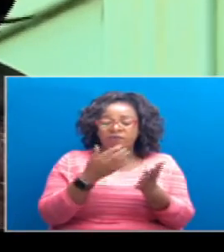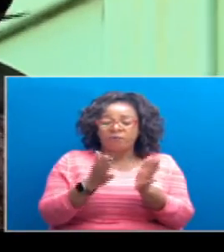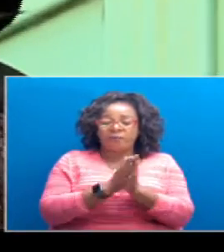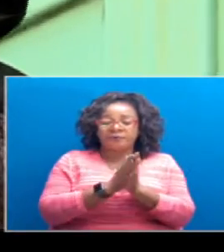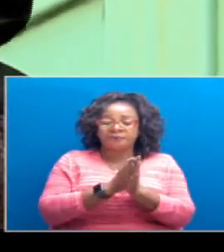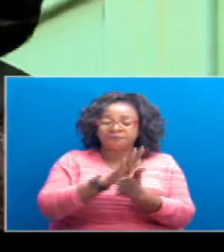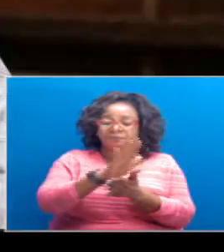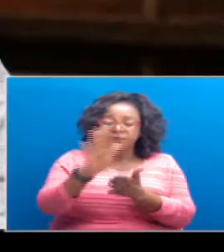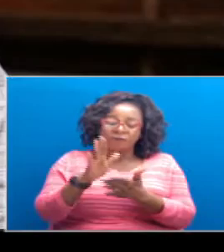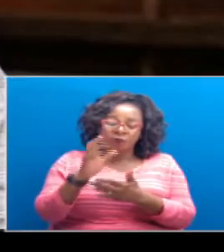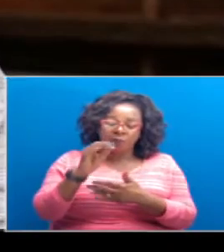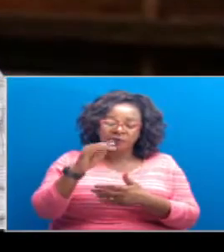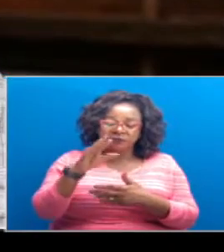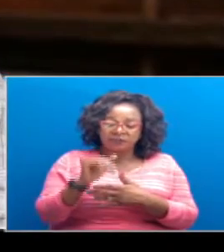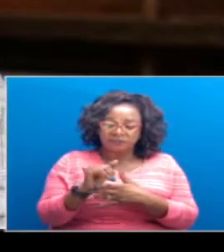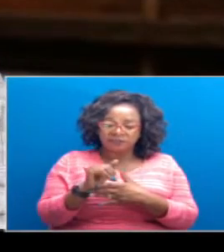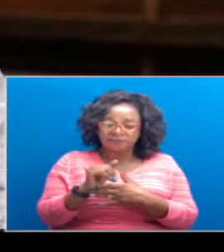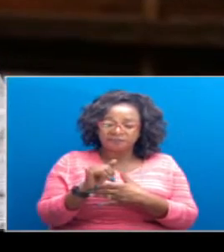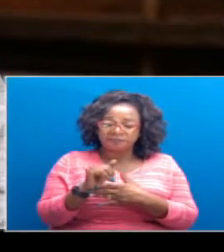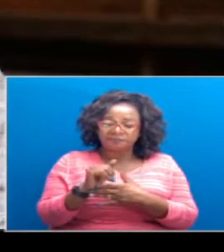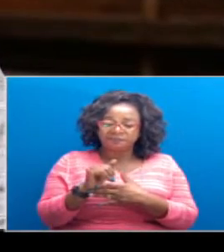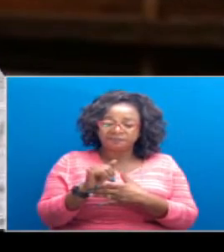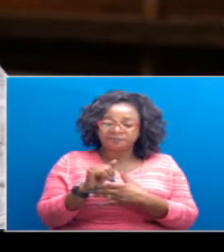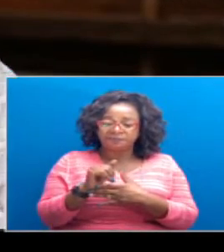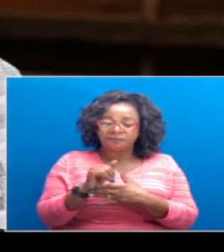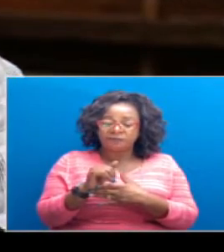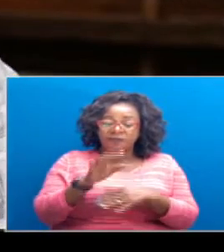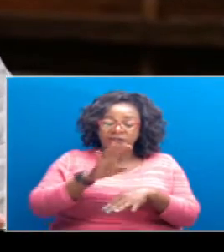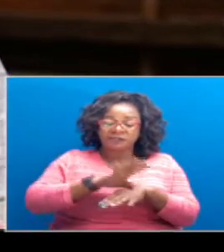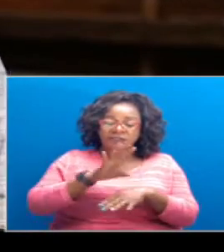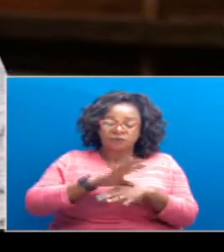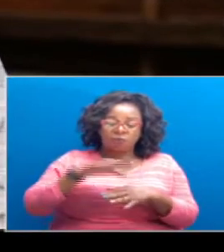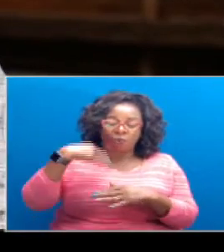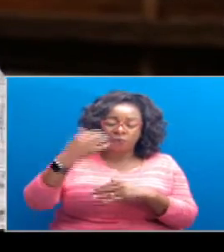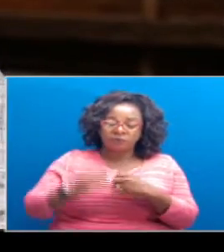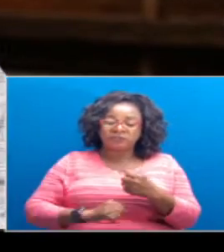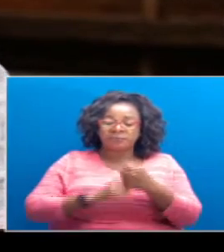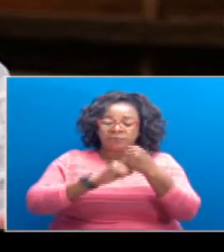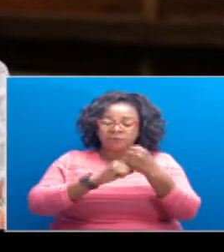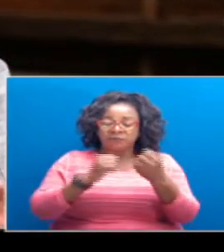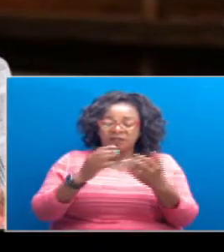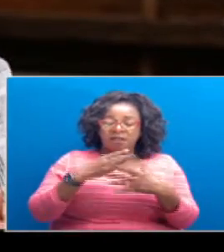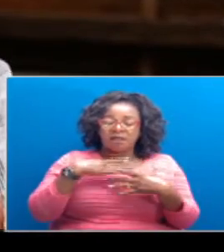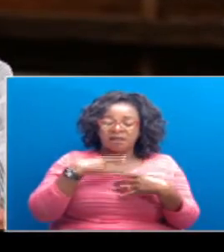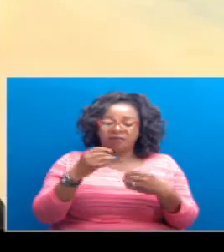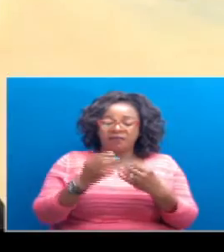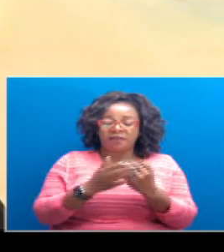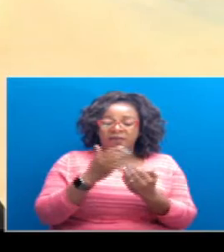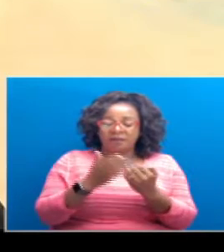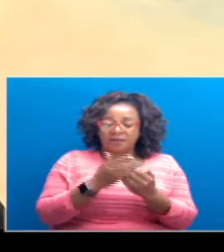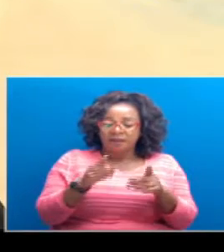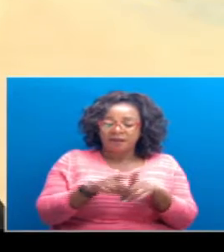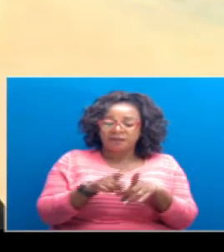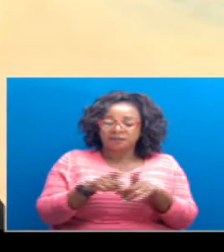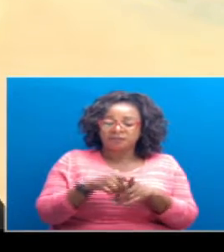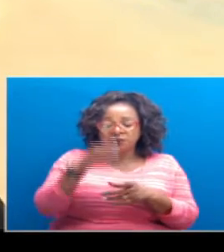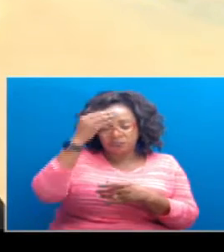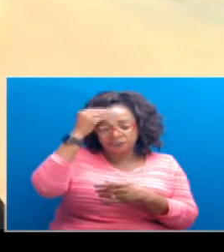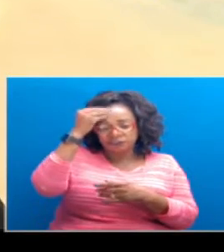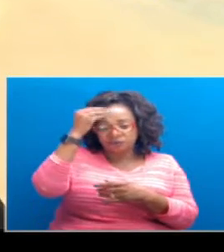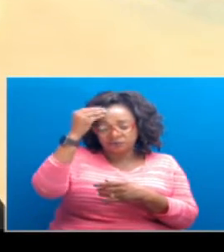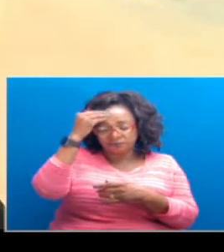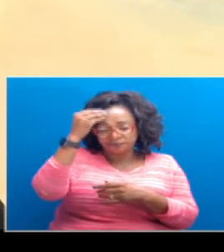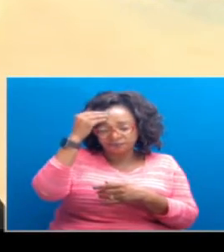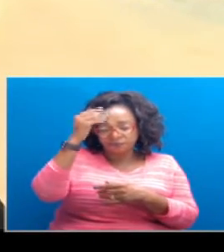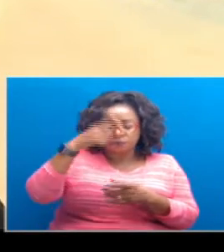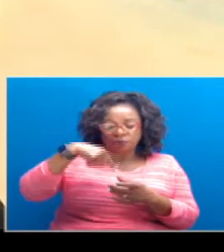of commodities. And the church often comes in supporting healthcare and supporting education. We